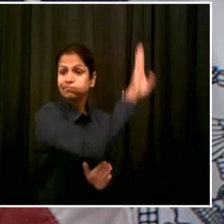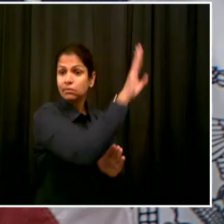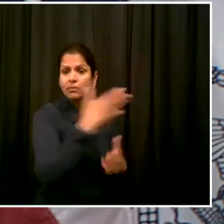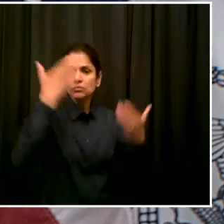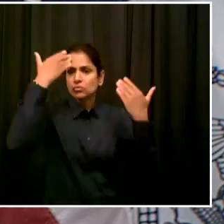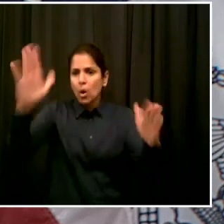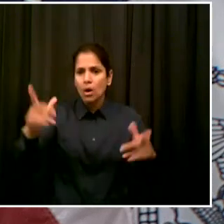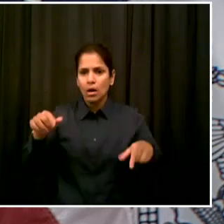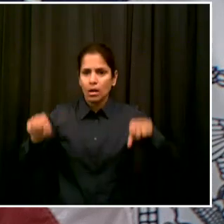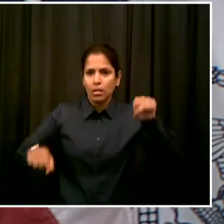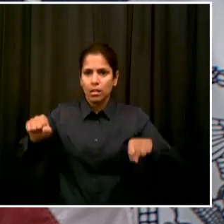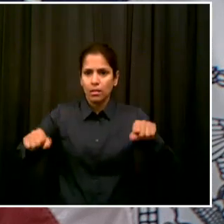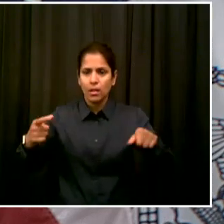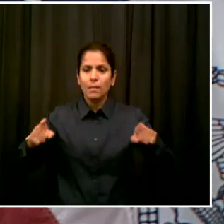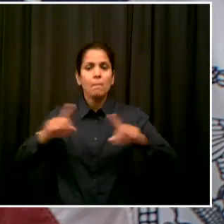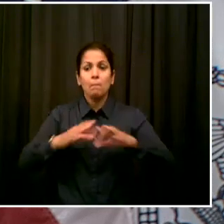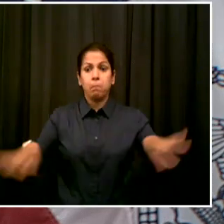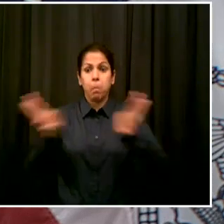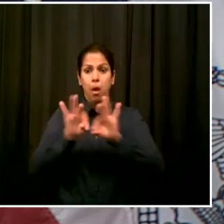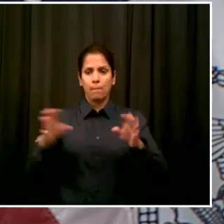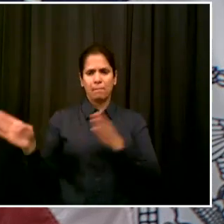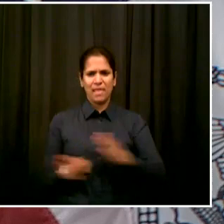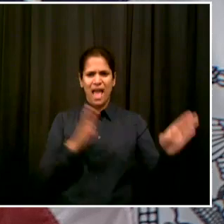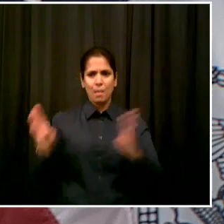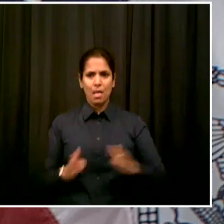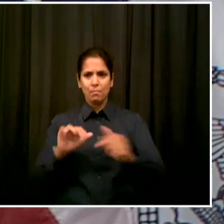different situation than what we faced before.